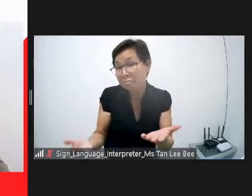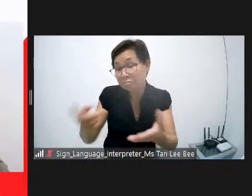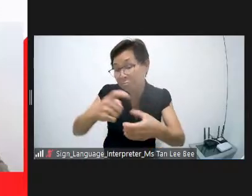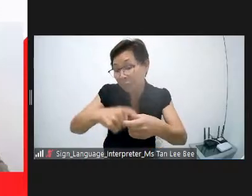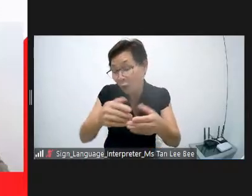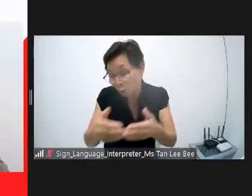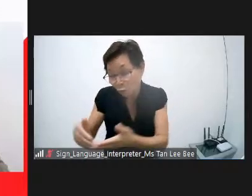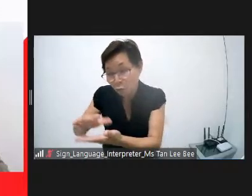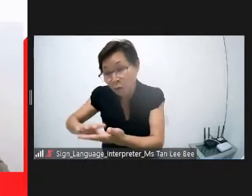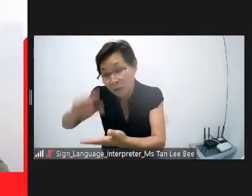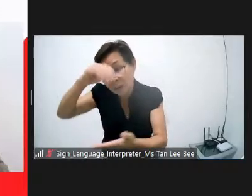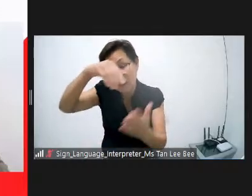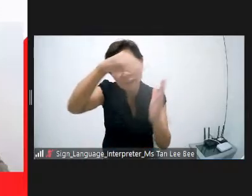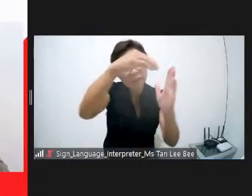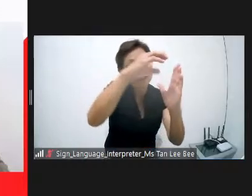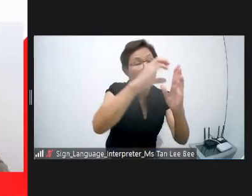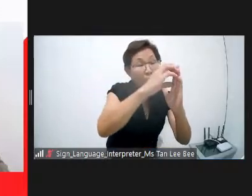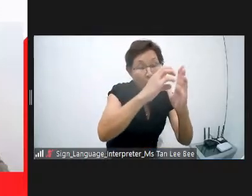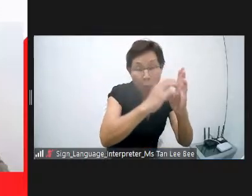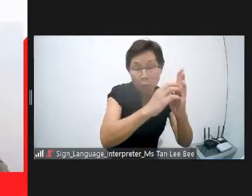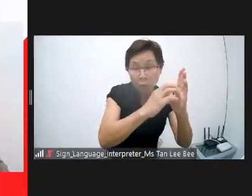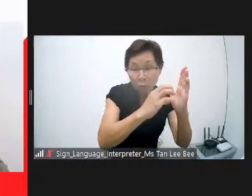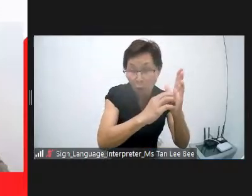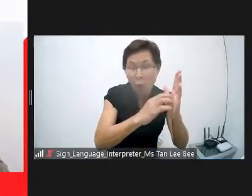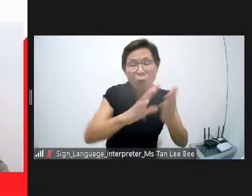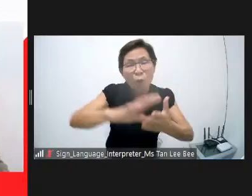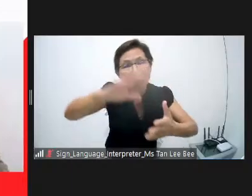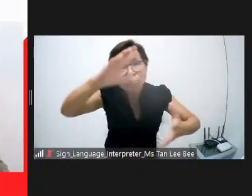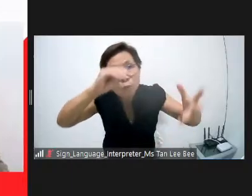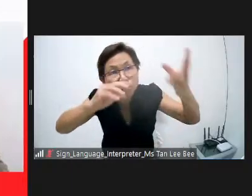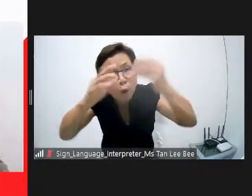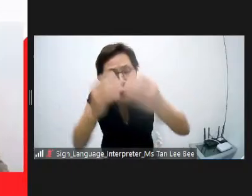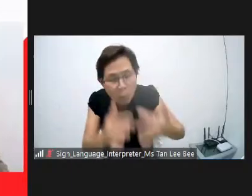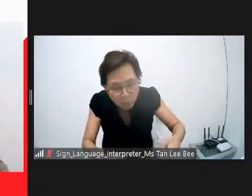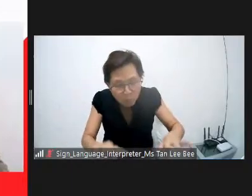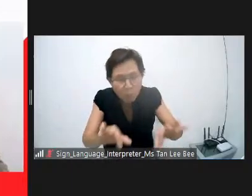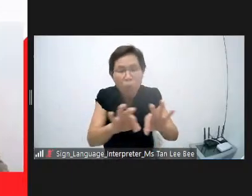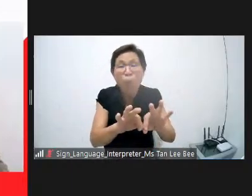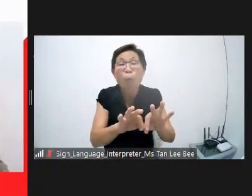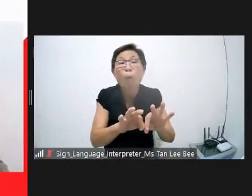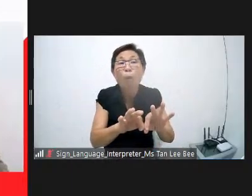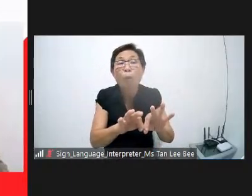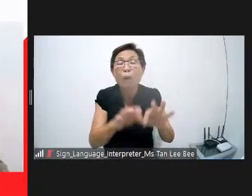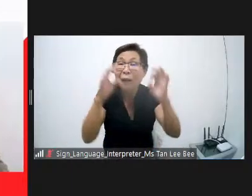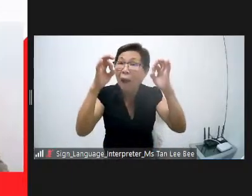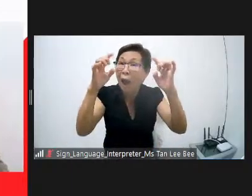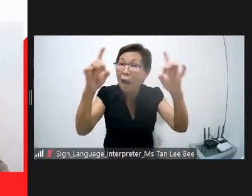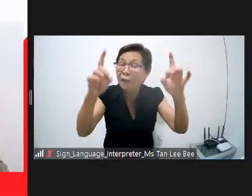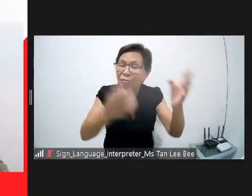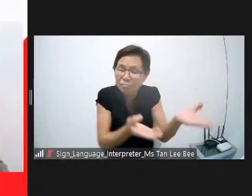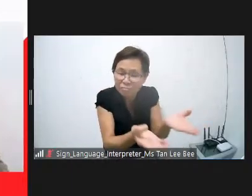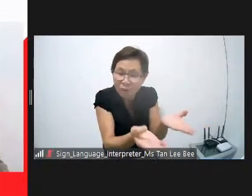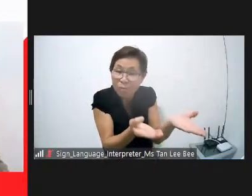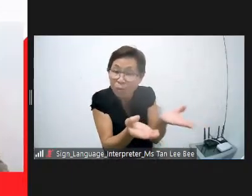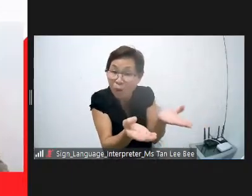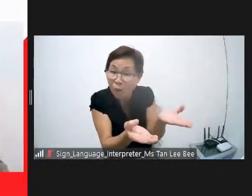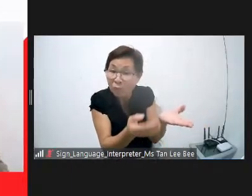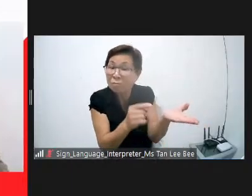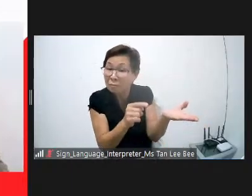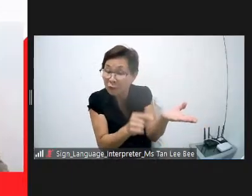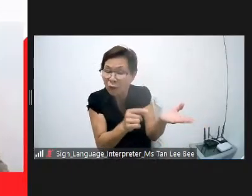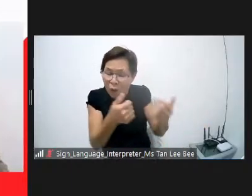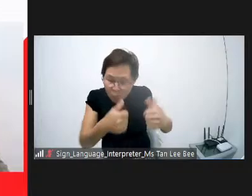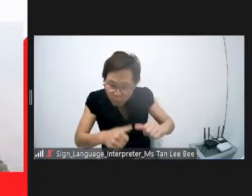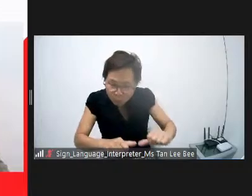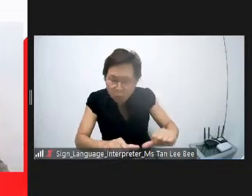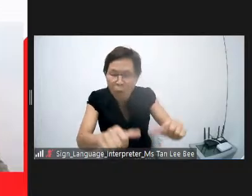4-chapter module, you will be able to learn more about the importance of ensuring educational services which are